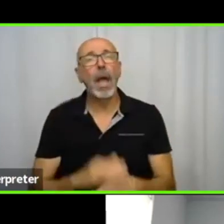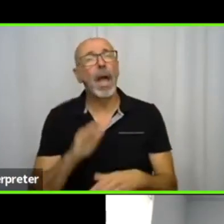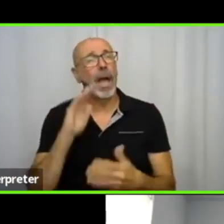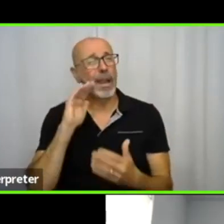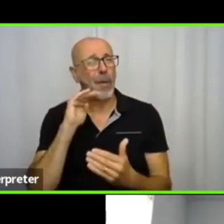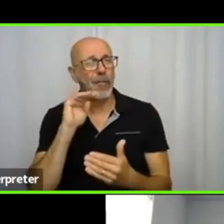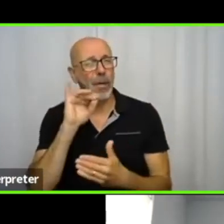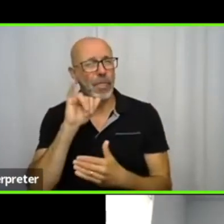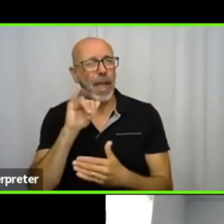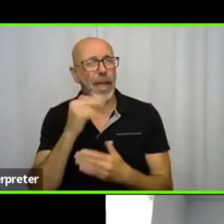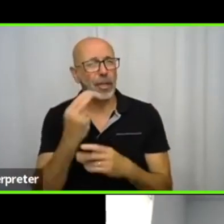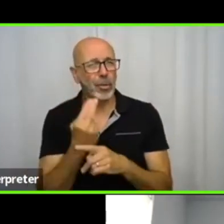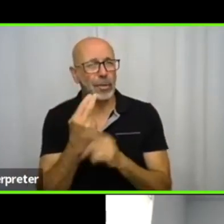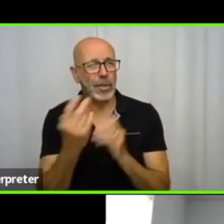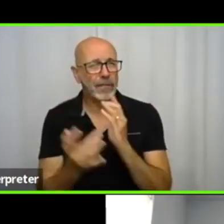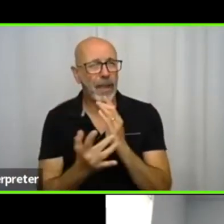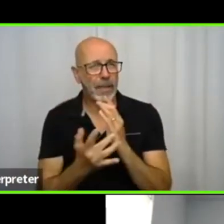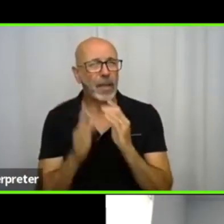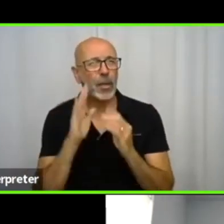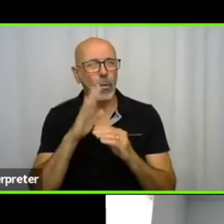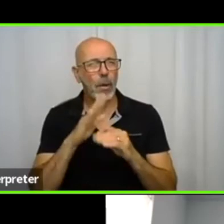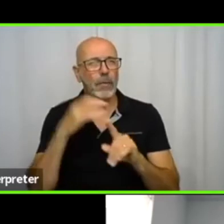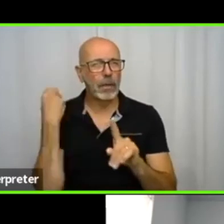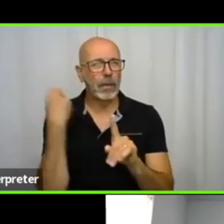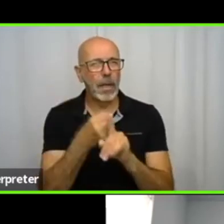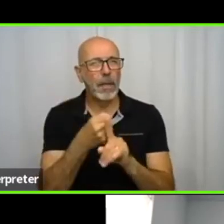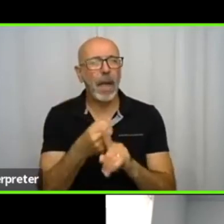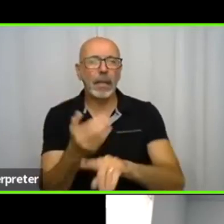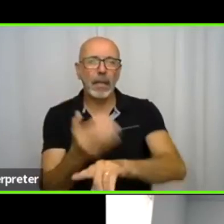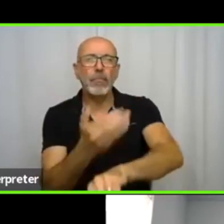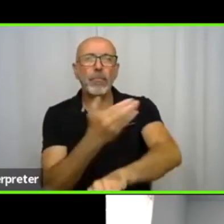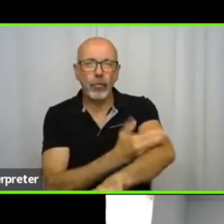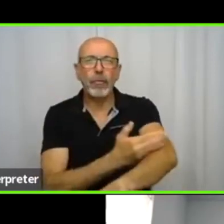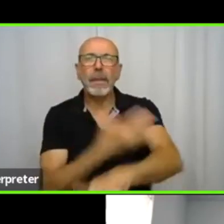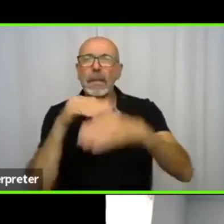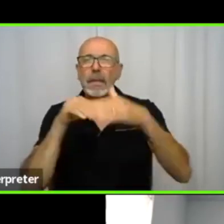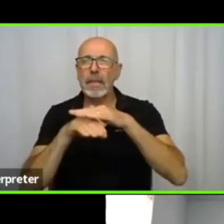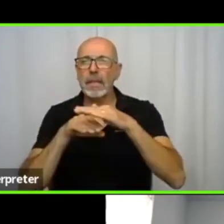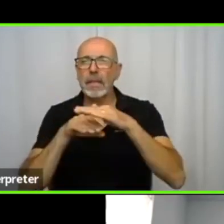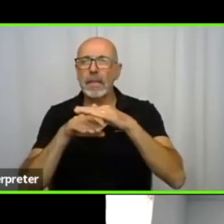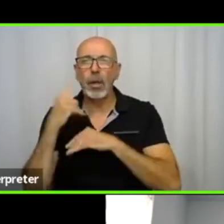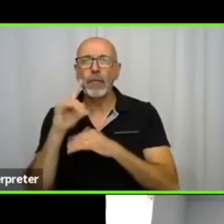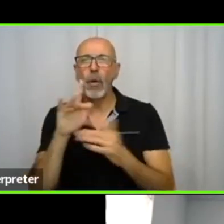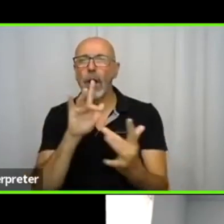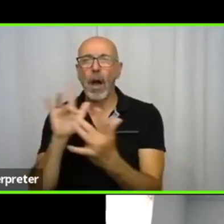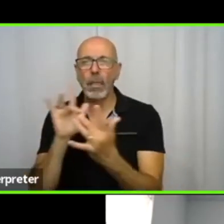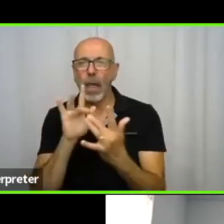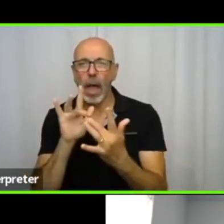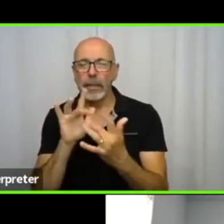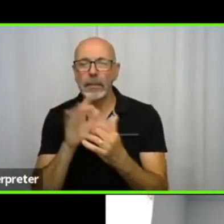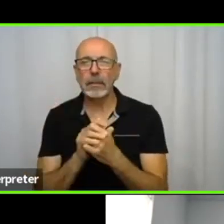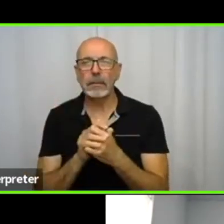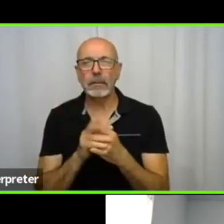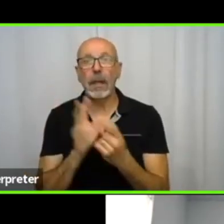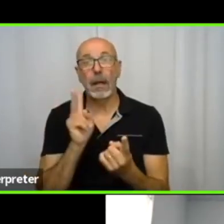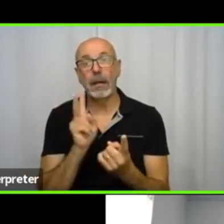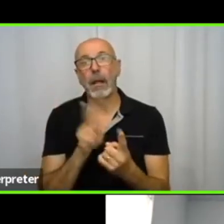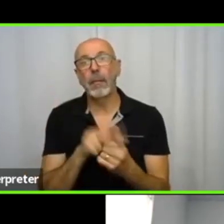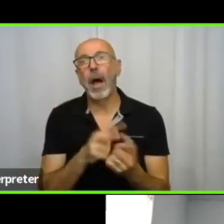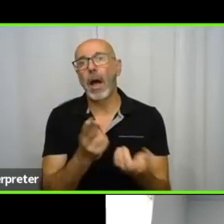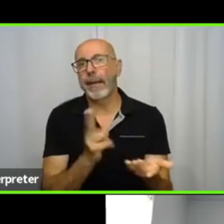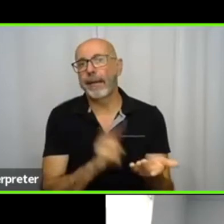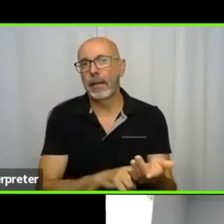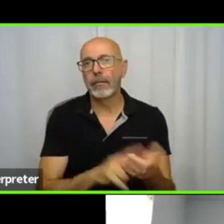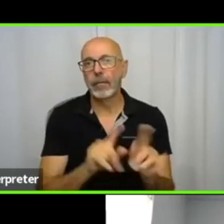be, that will affect some improvements in accessibility for online, applying online to these